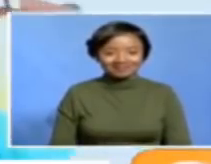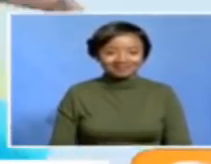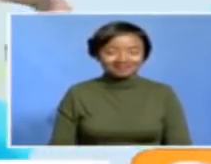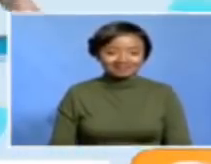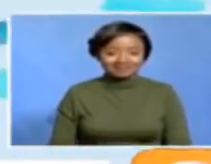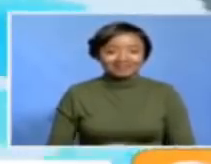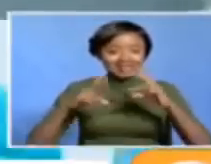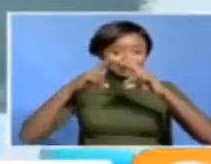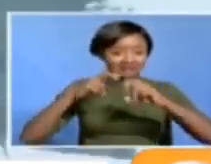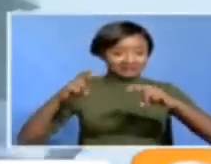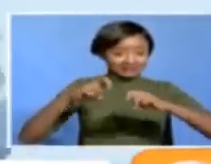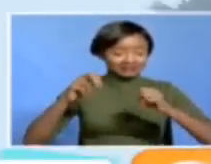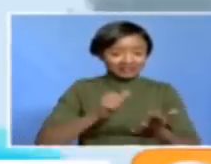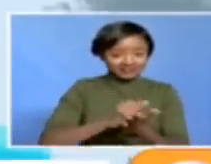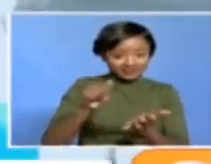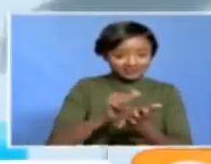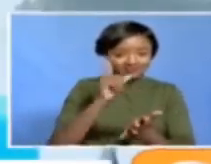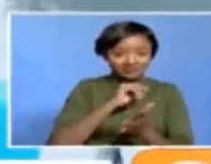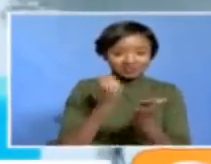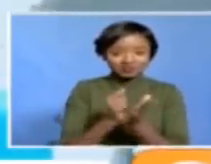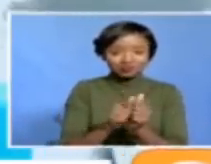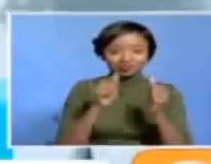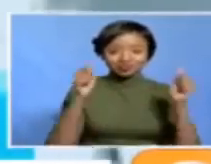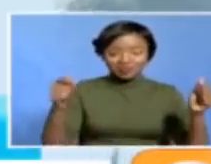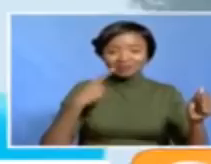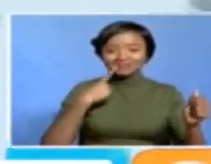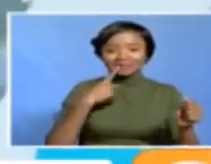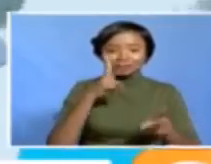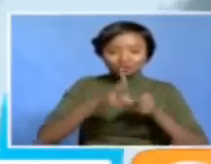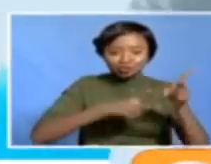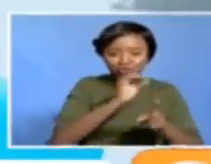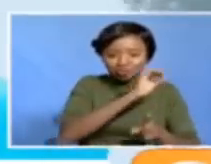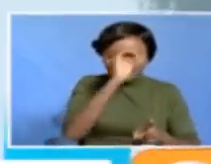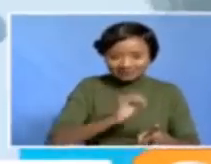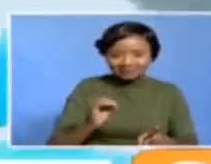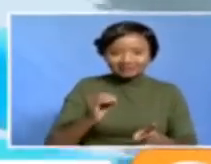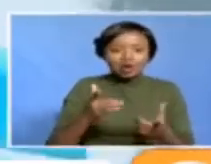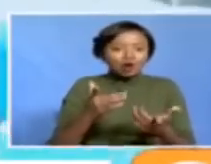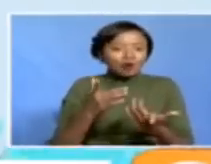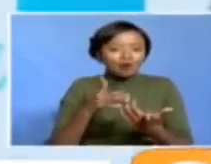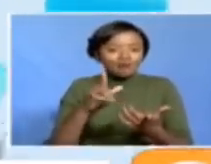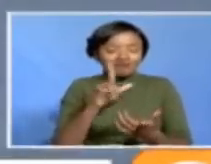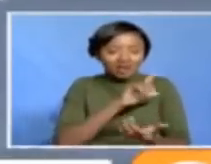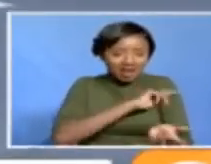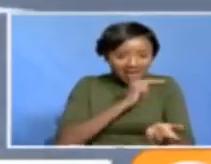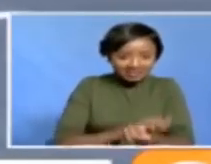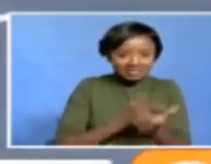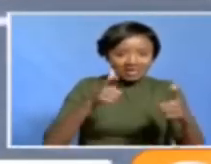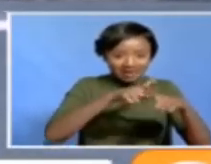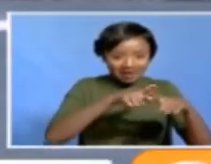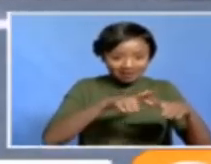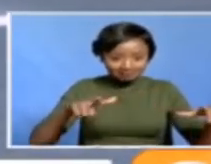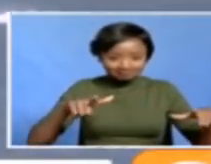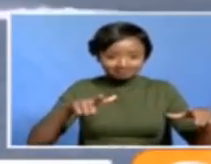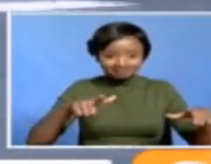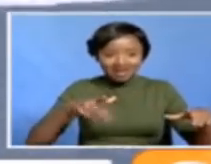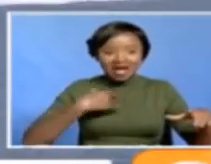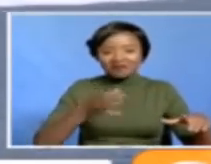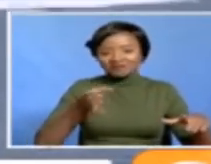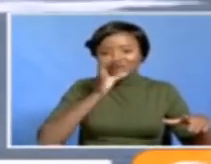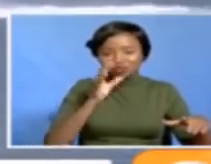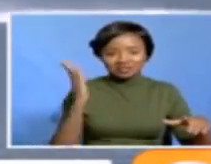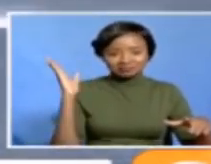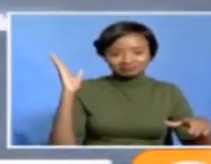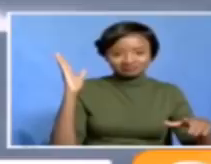According to research published by a local newspaper, about 22% of Lagos land mass is covered by this lagoon, cutting through